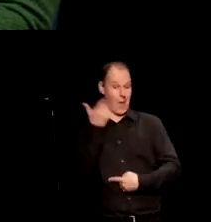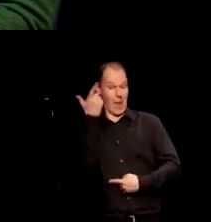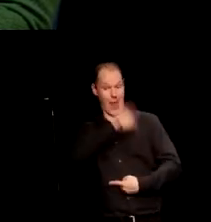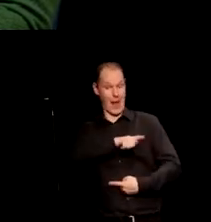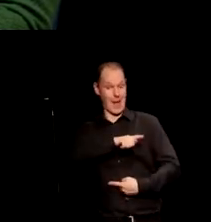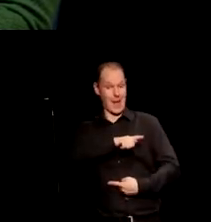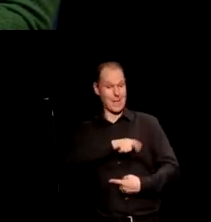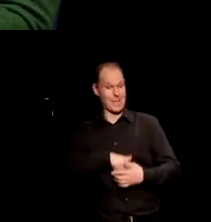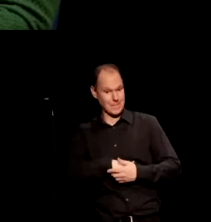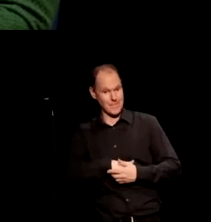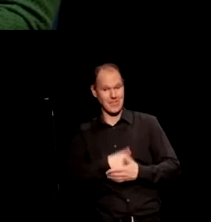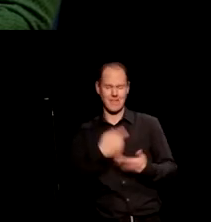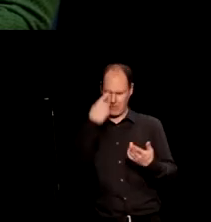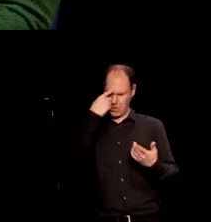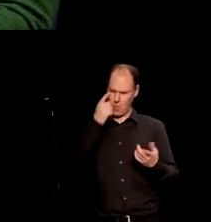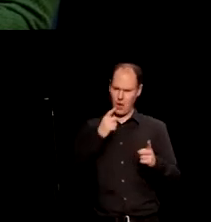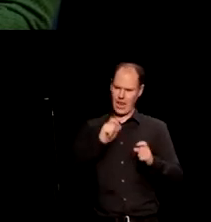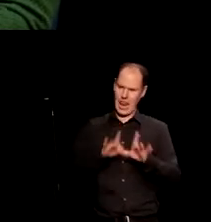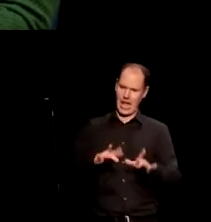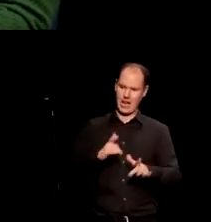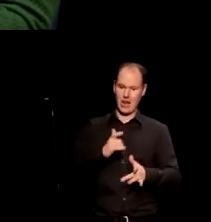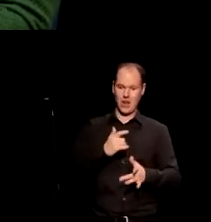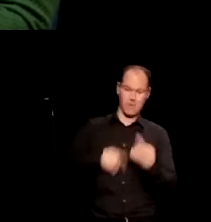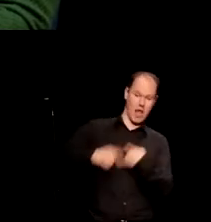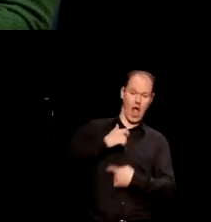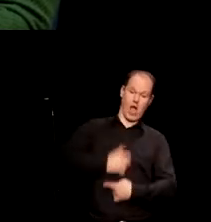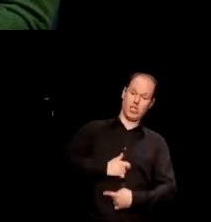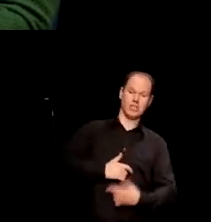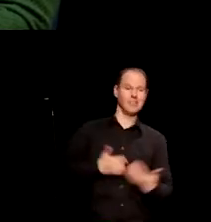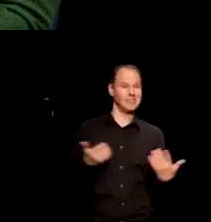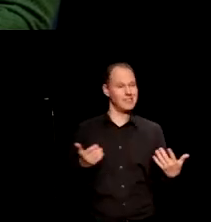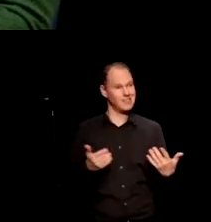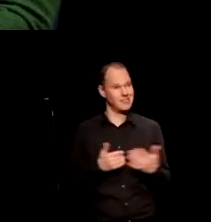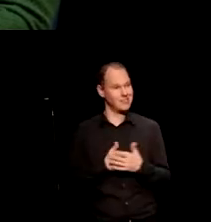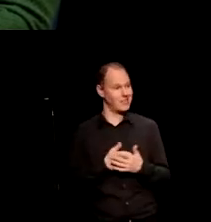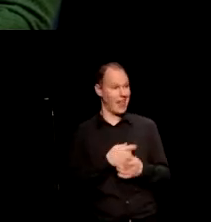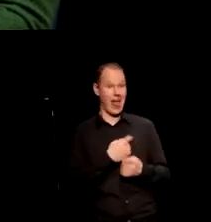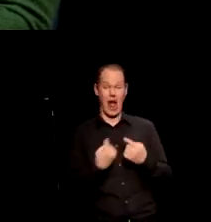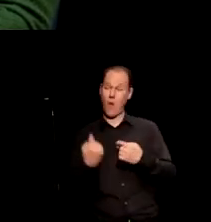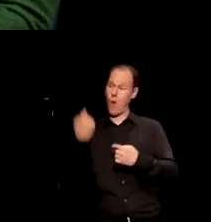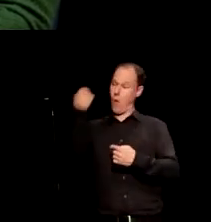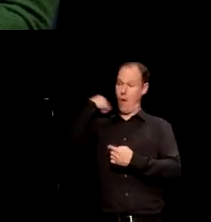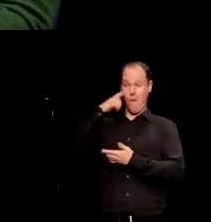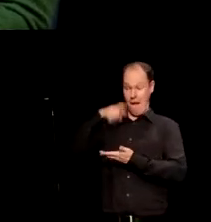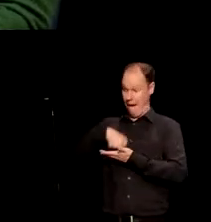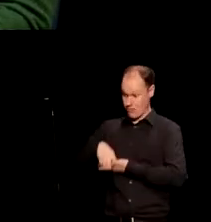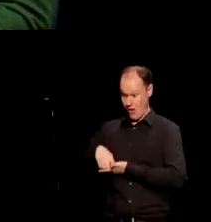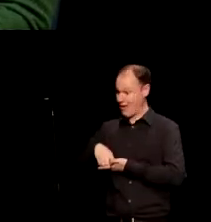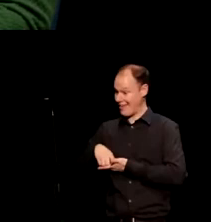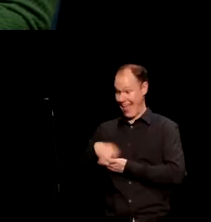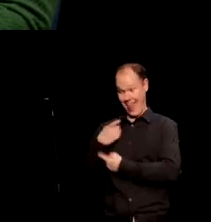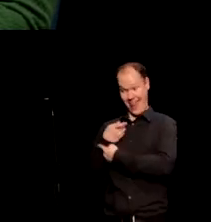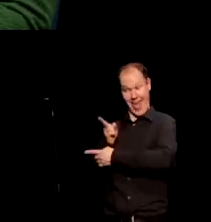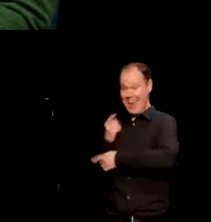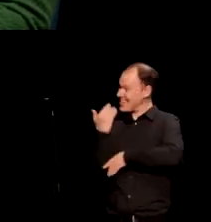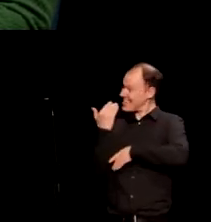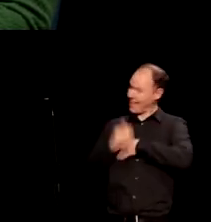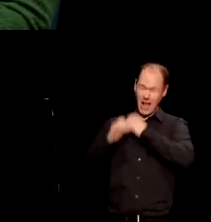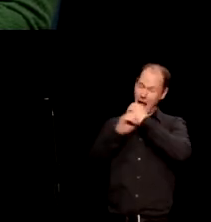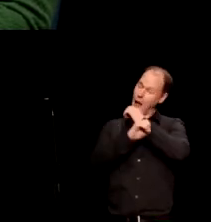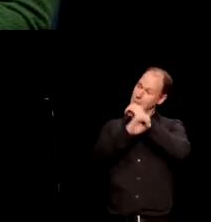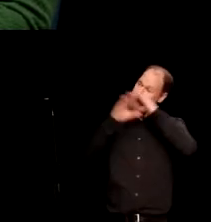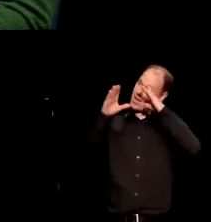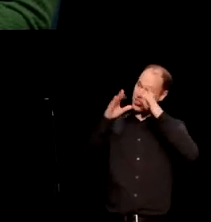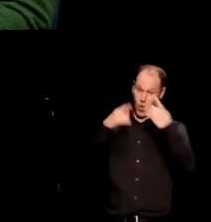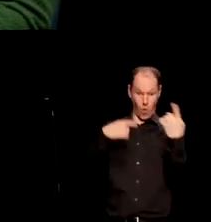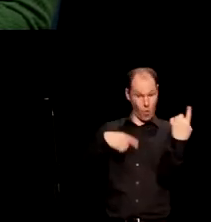with what it is to be us. And they could never have imagined us sitting here talking with, you know, a